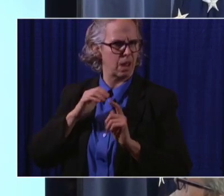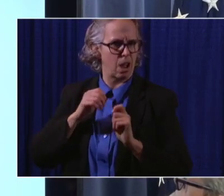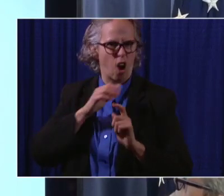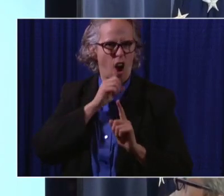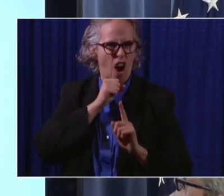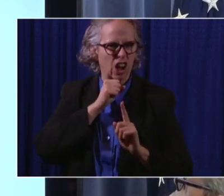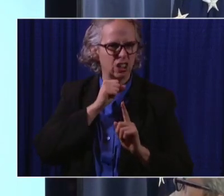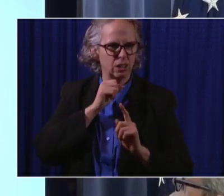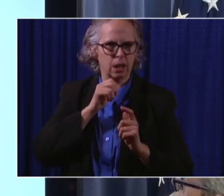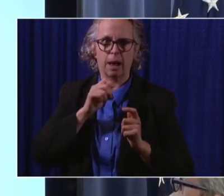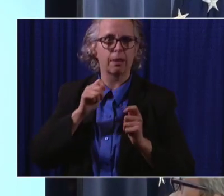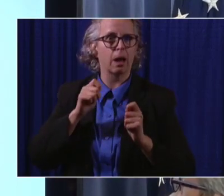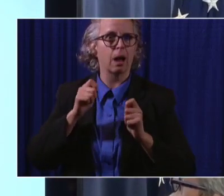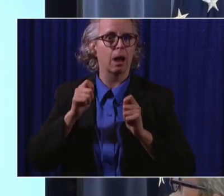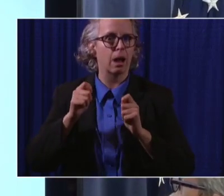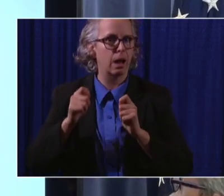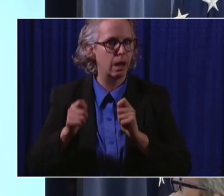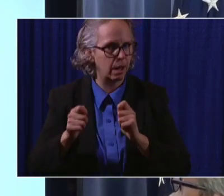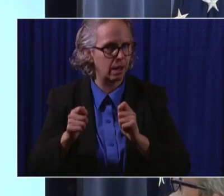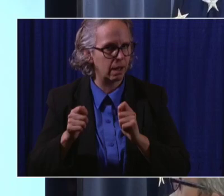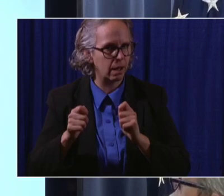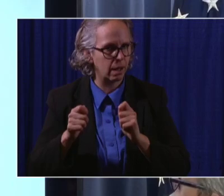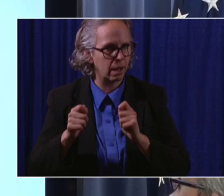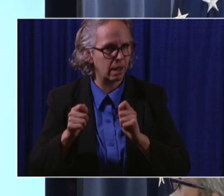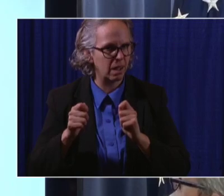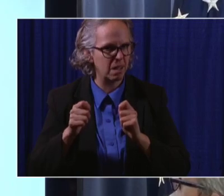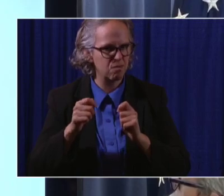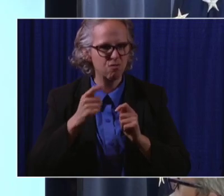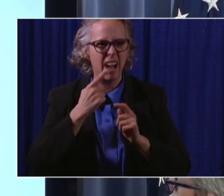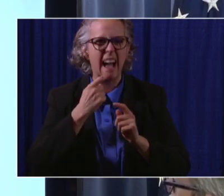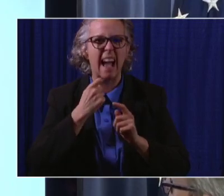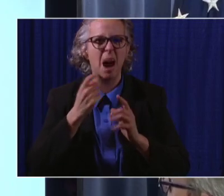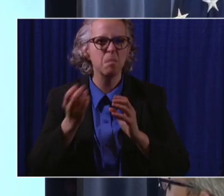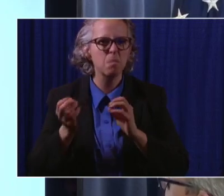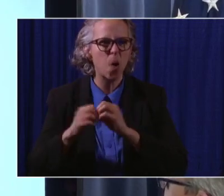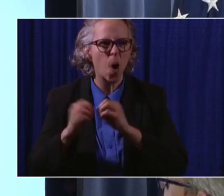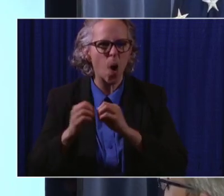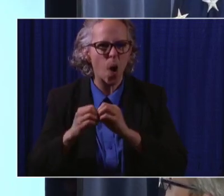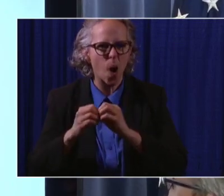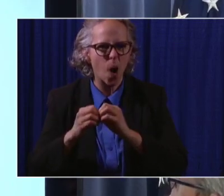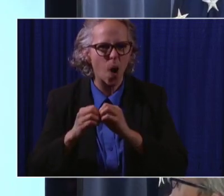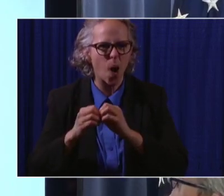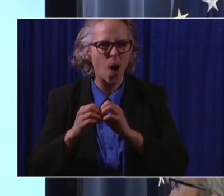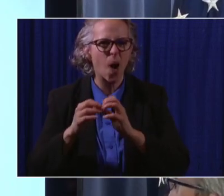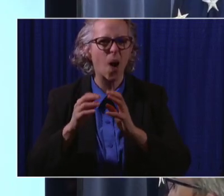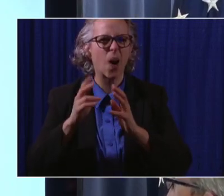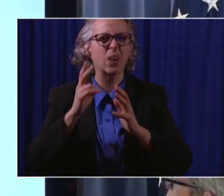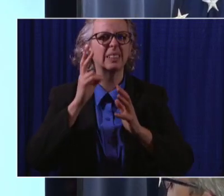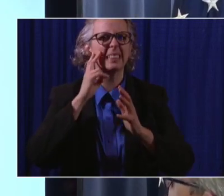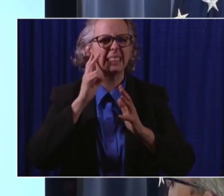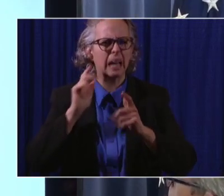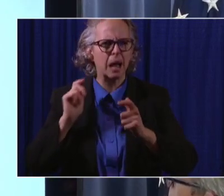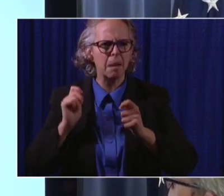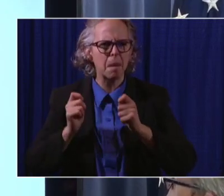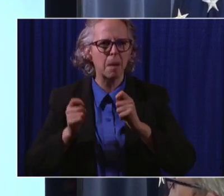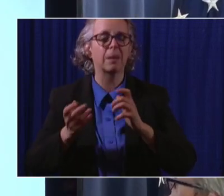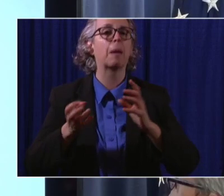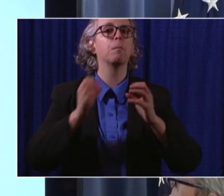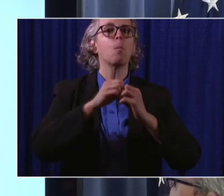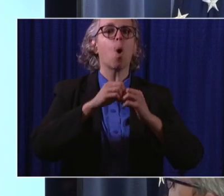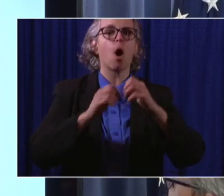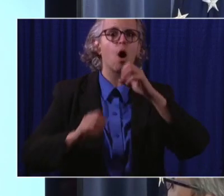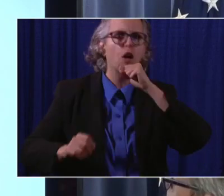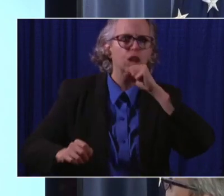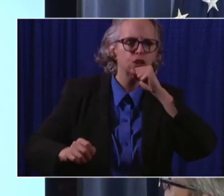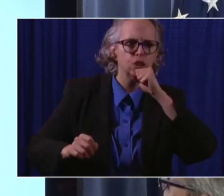Eric. Again, the red is filling out. Again, seeing some more orange. Let's go to the